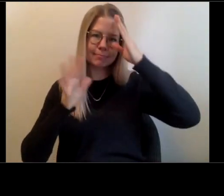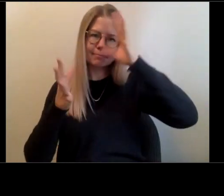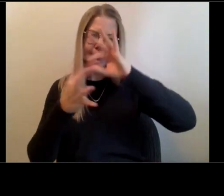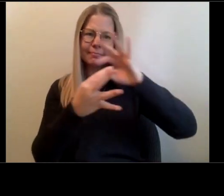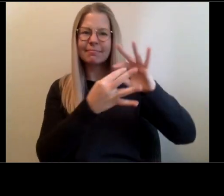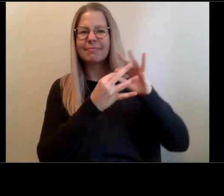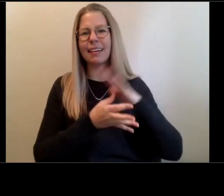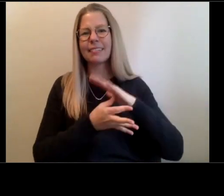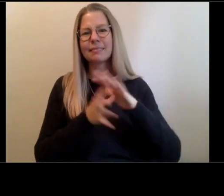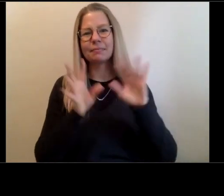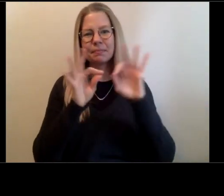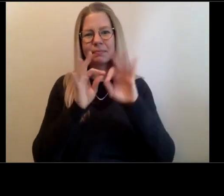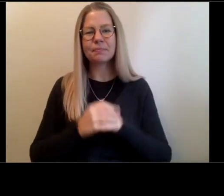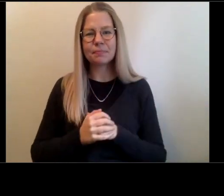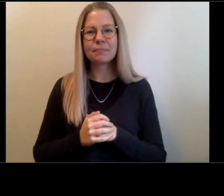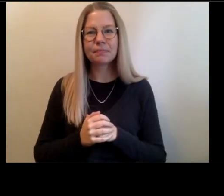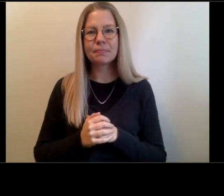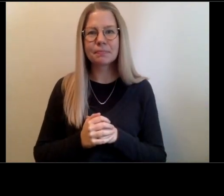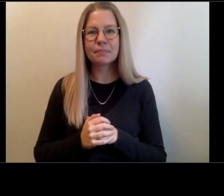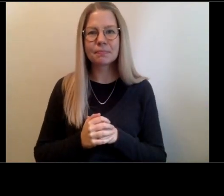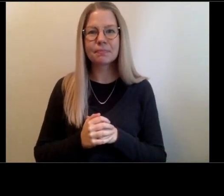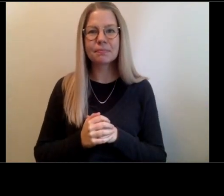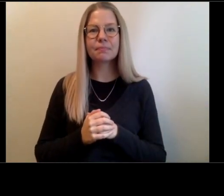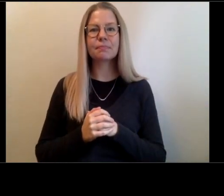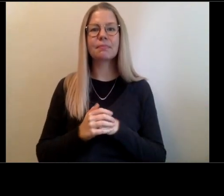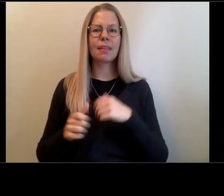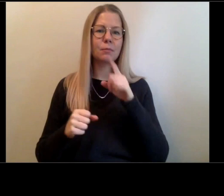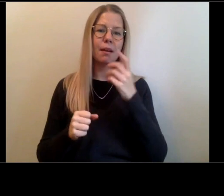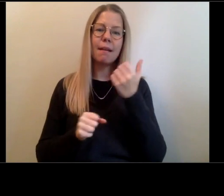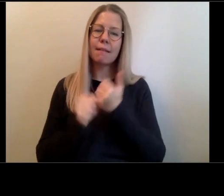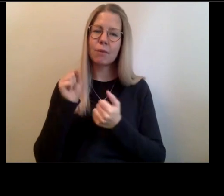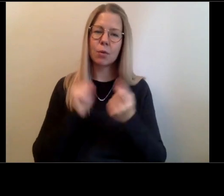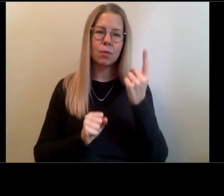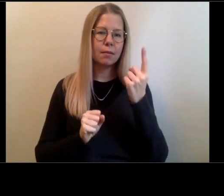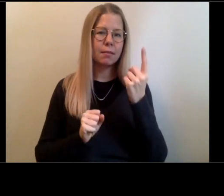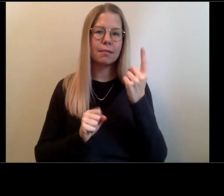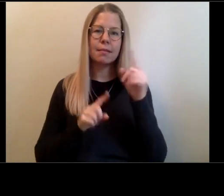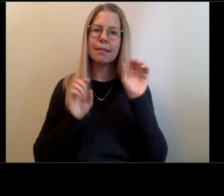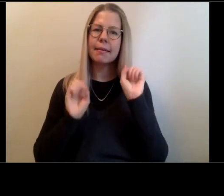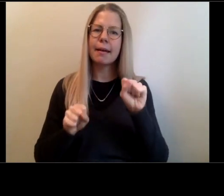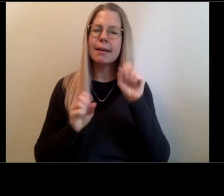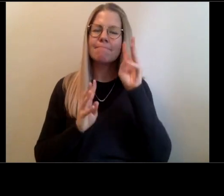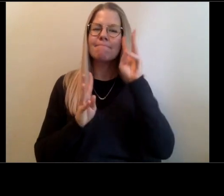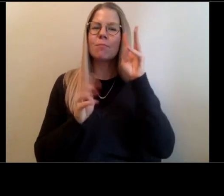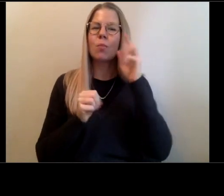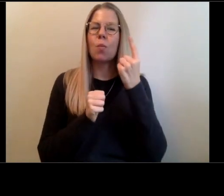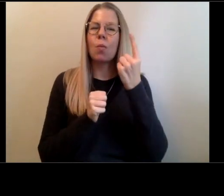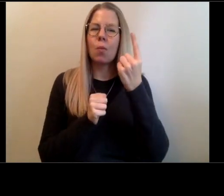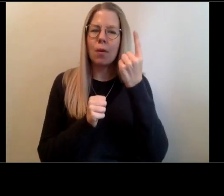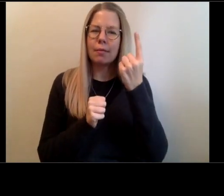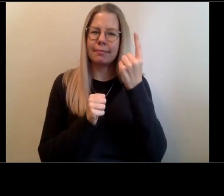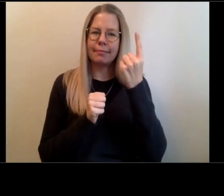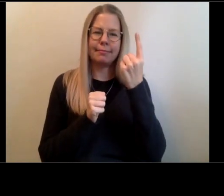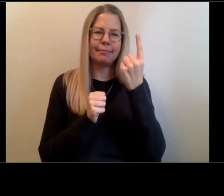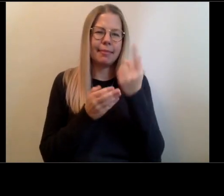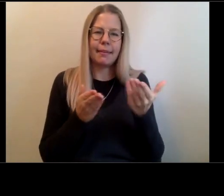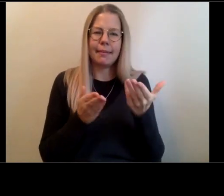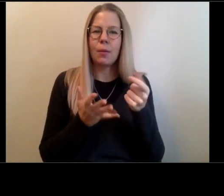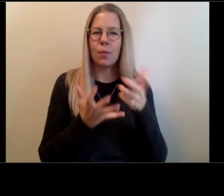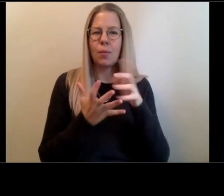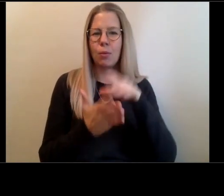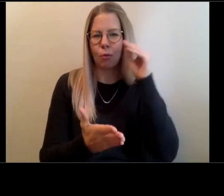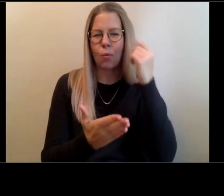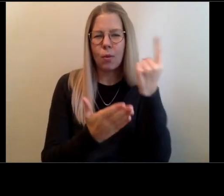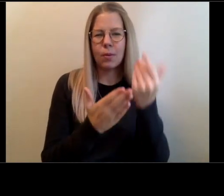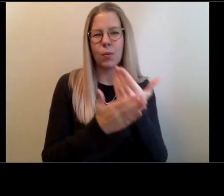imagine somebody couldn't come up with at least one new thing that they wanted to learn. Now, if we're talking